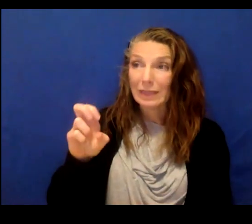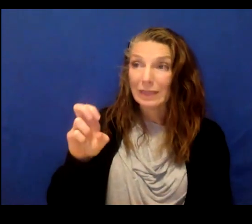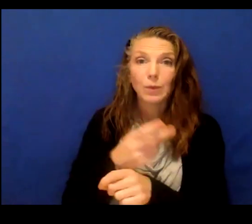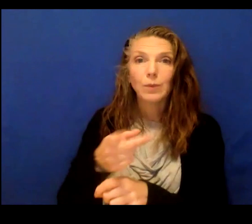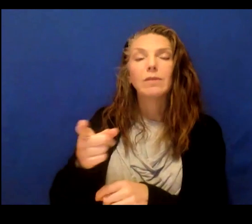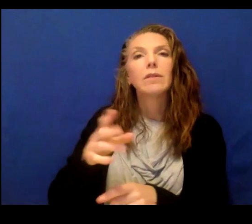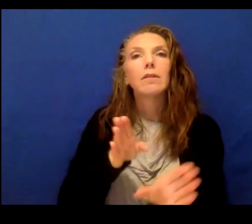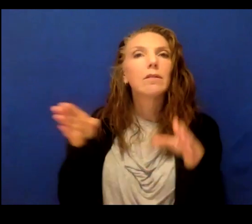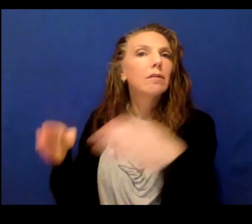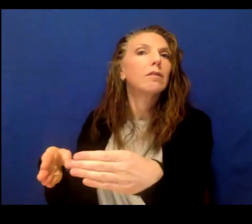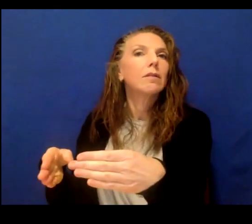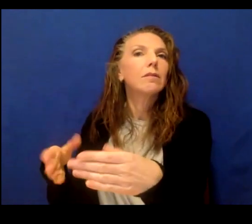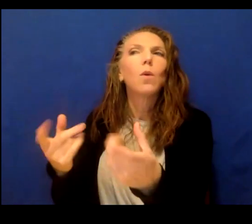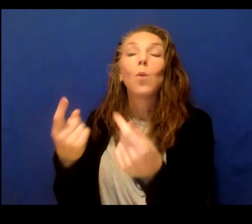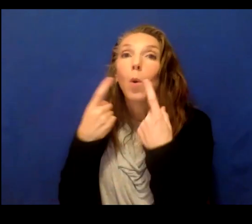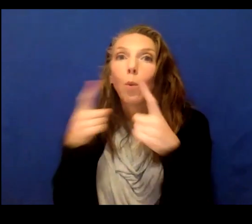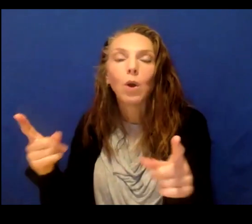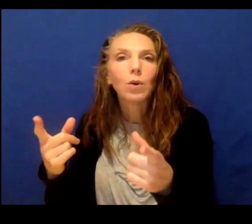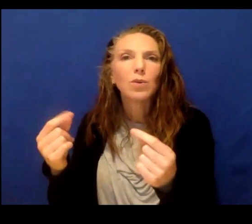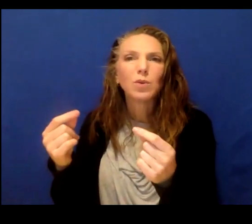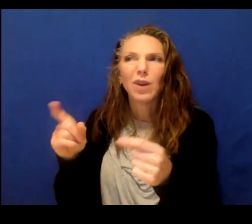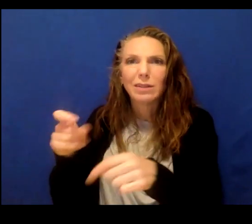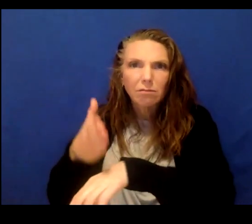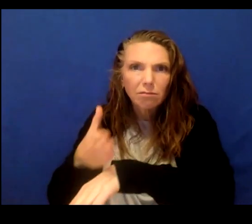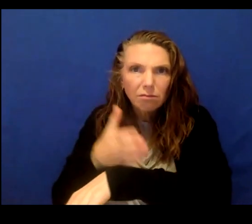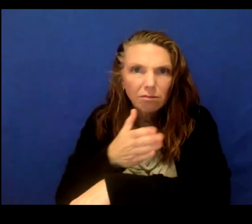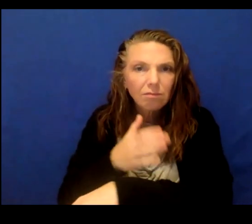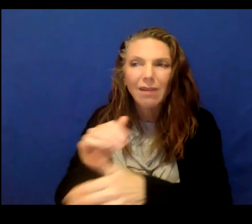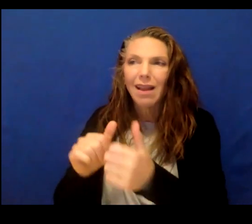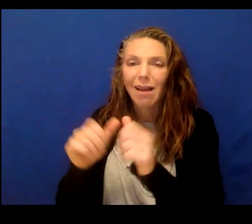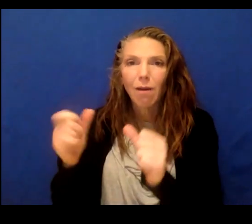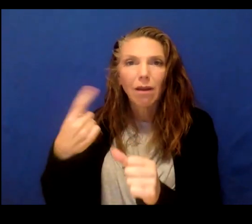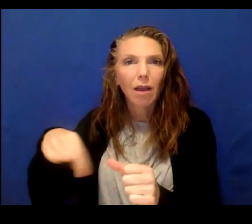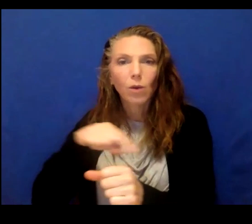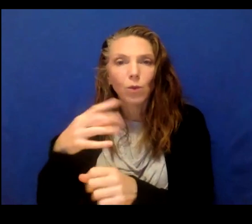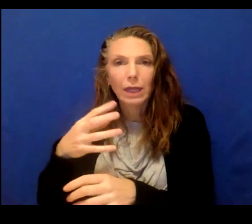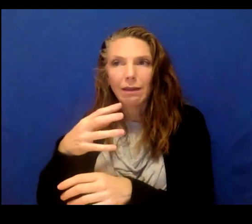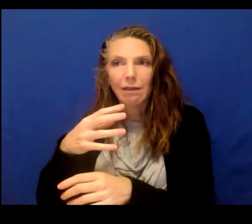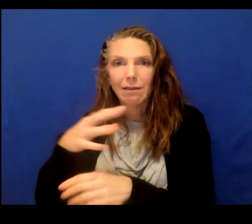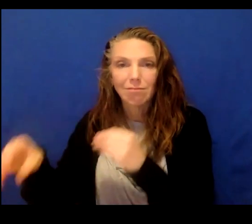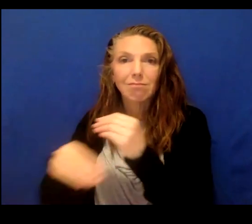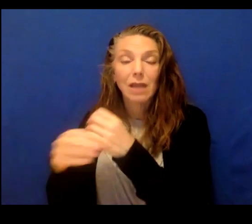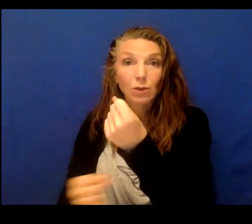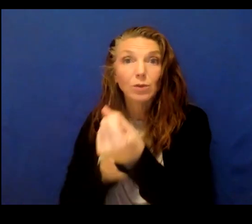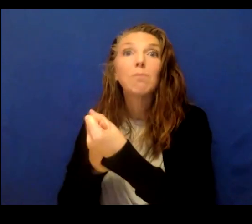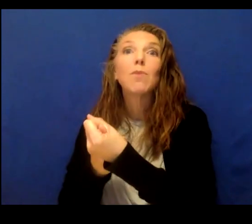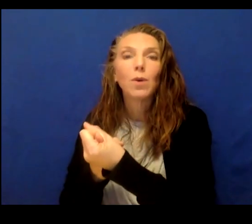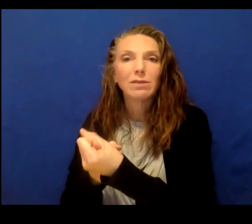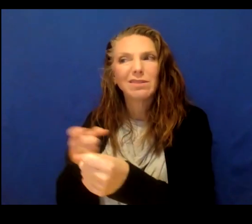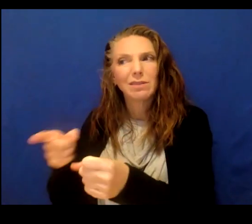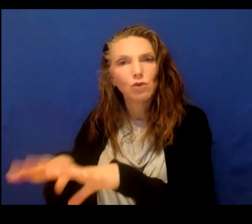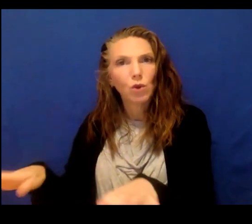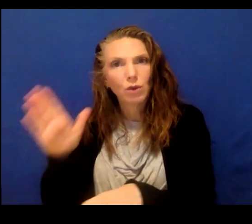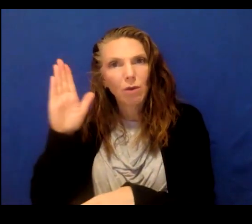about routines, what's working, what's not working, how can we more universally embed supports that children would benefit